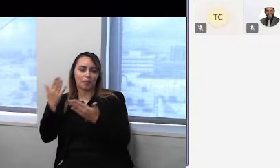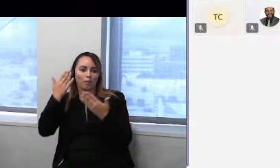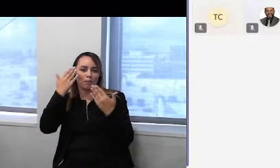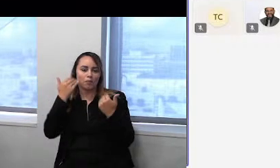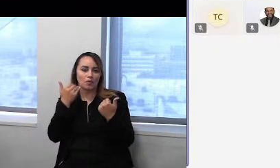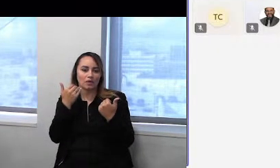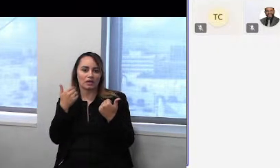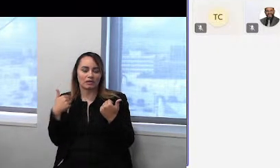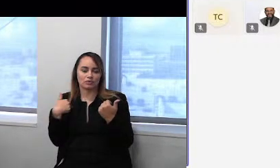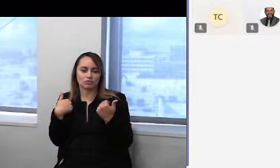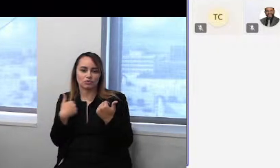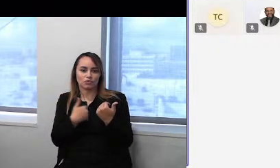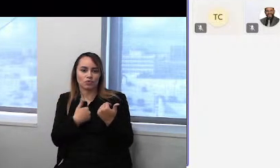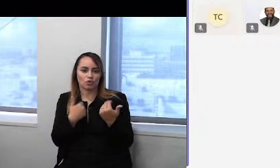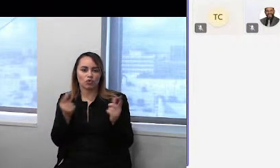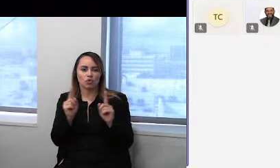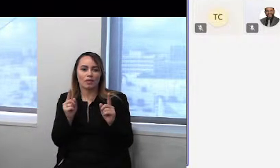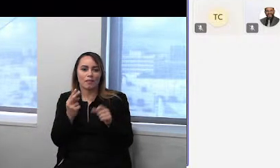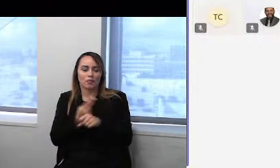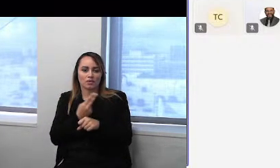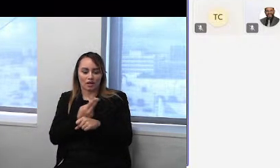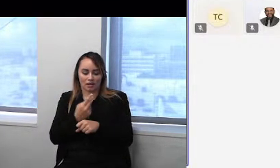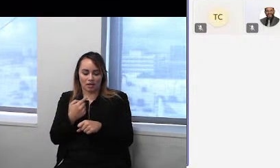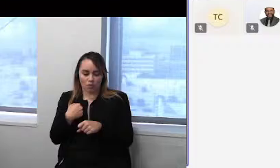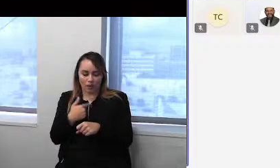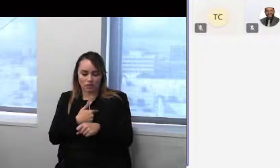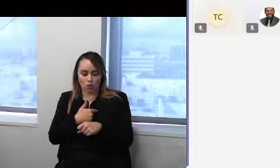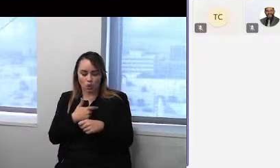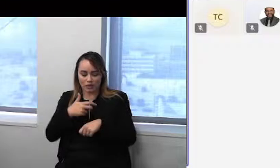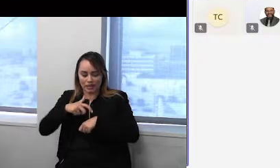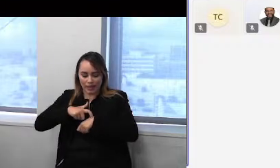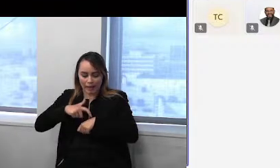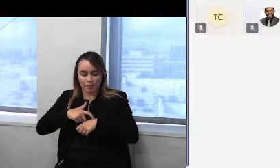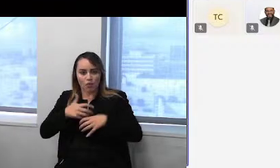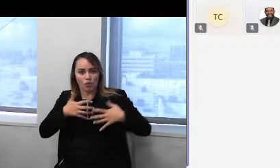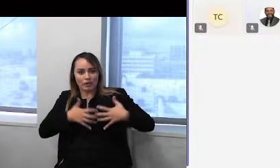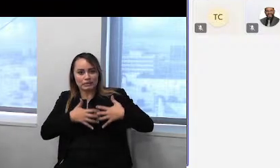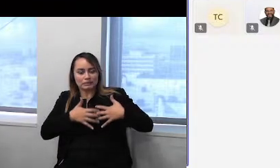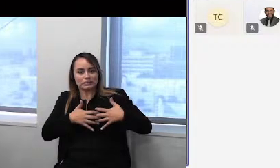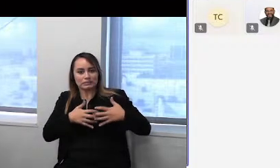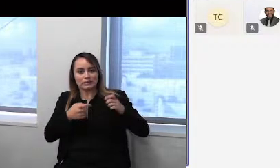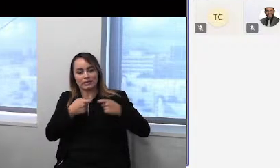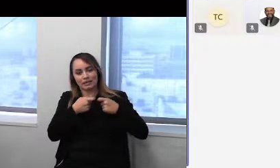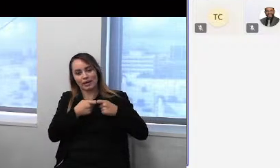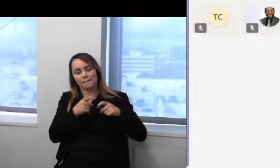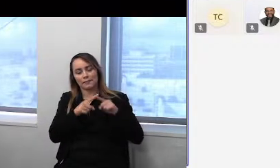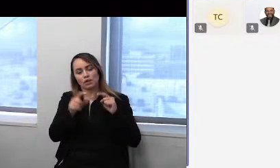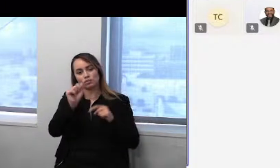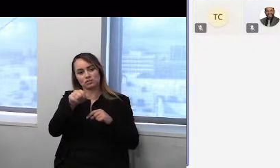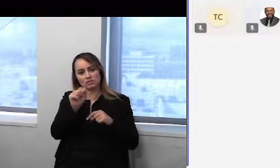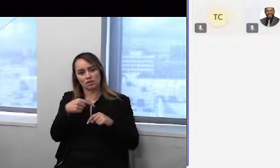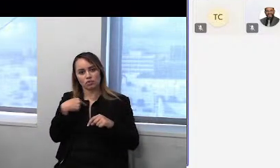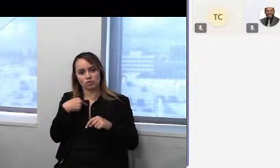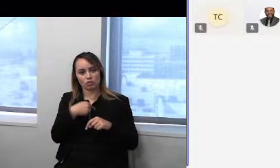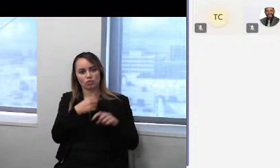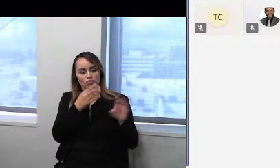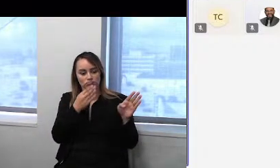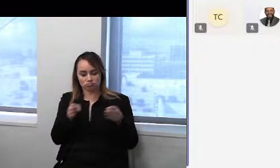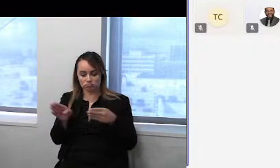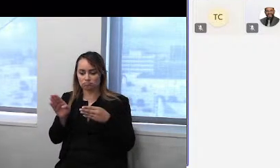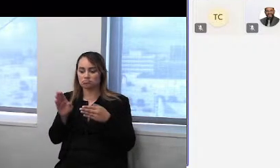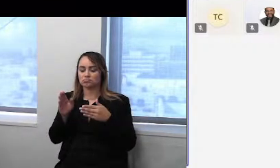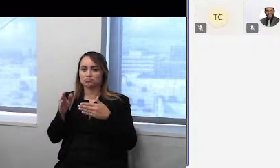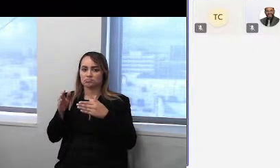effort and resources. I believe that once we have moved through the phases of evolving the team and